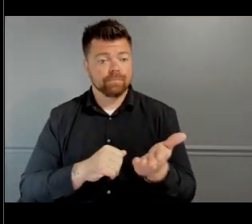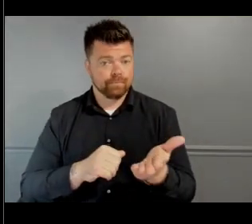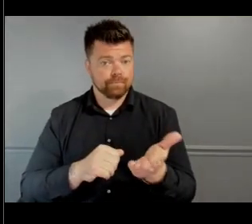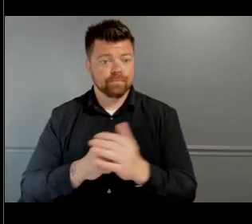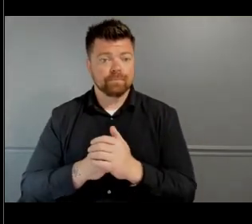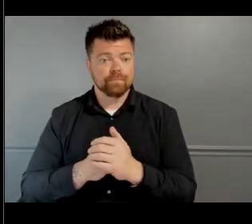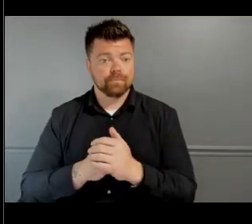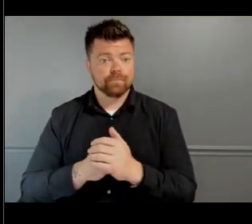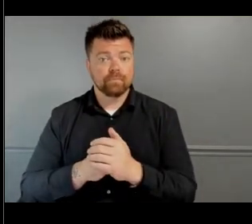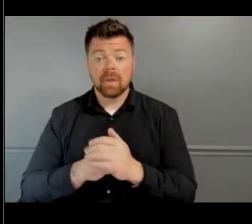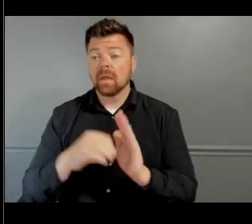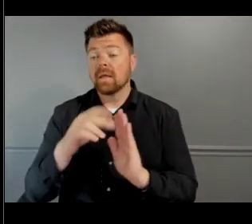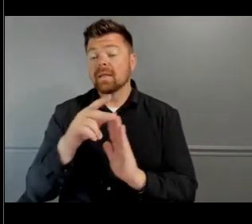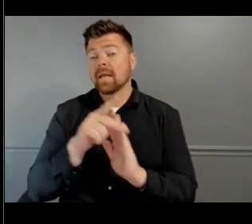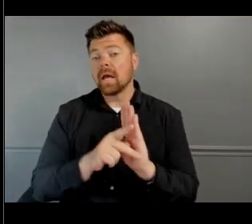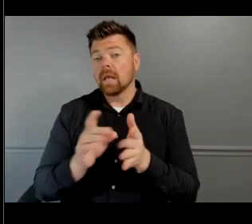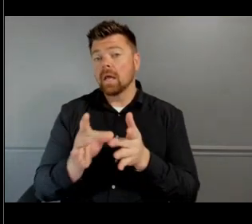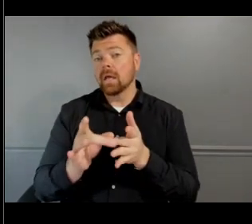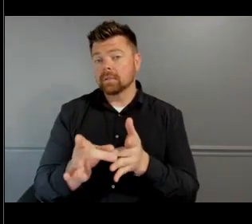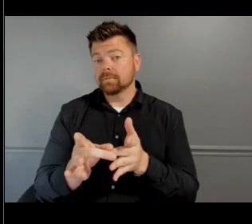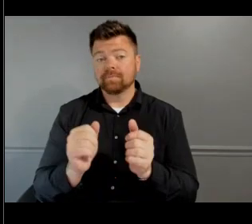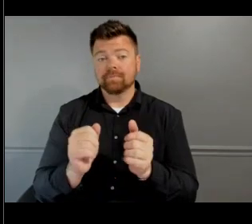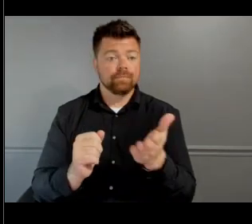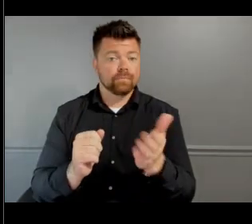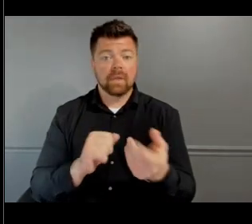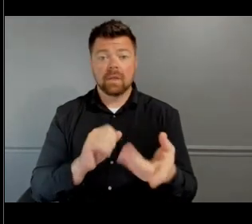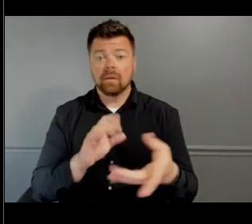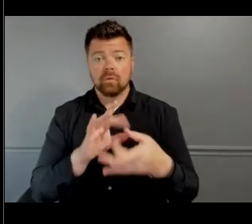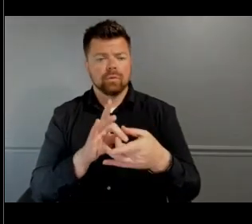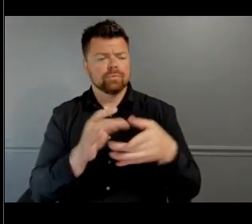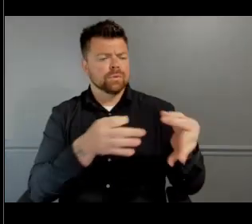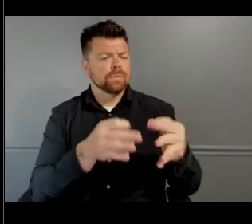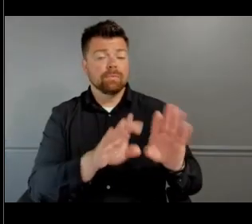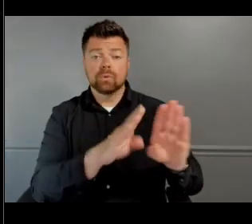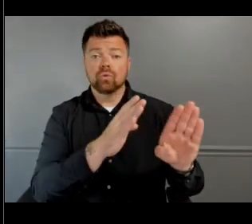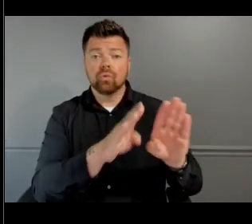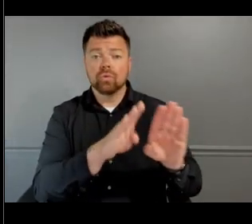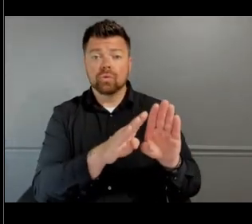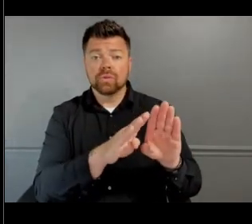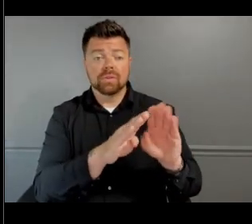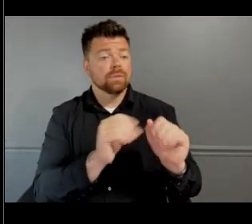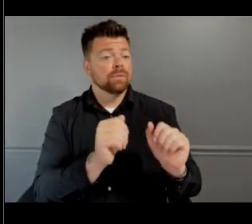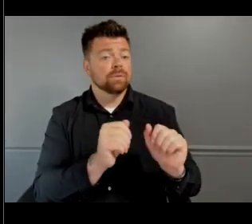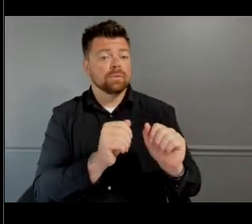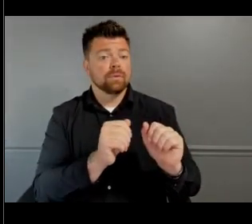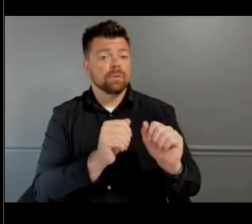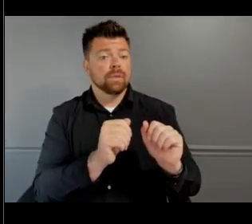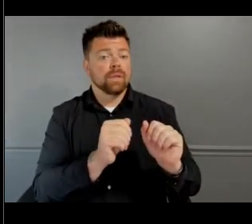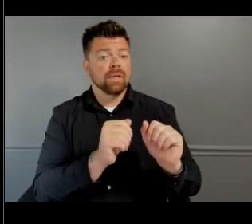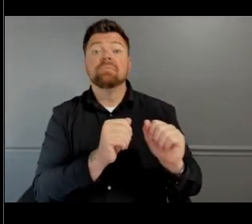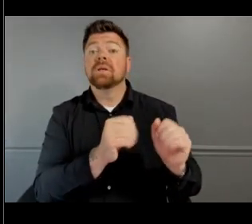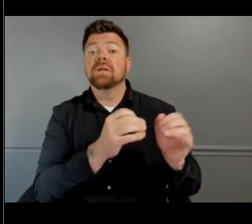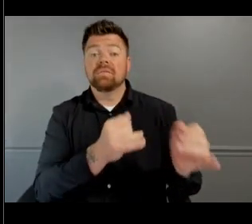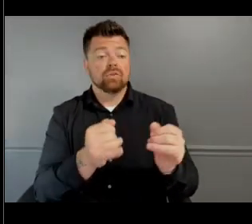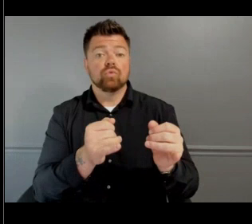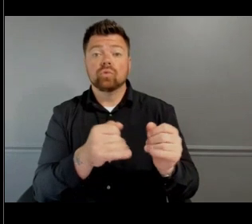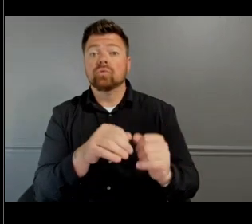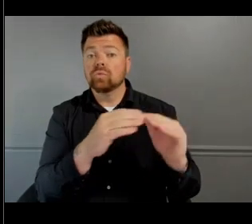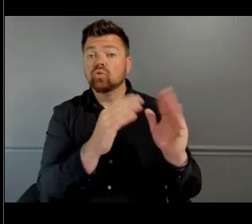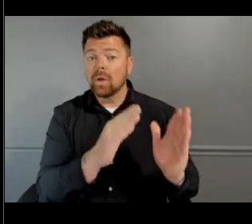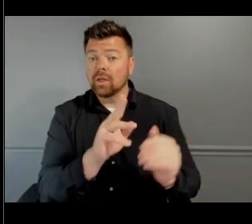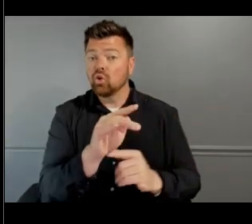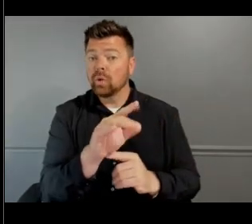The guidelines distinguish between doors within individual dwelling units